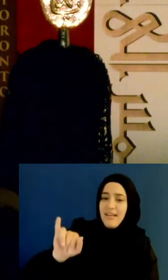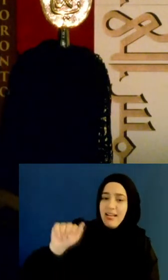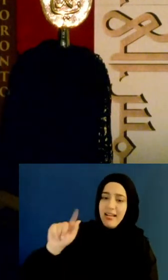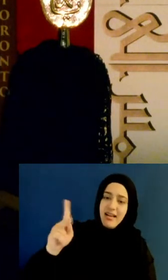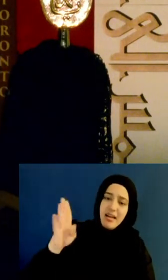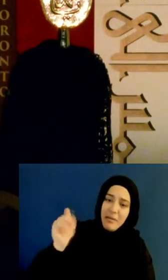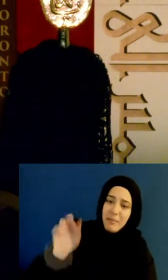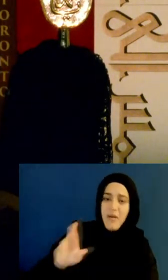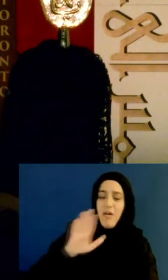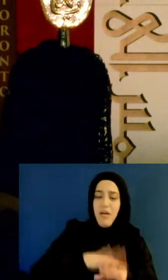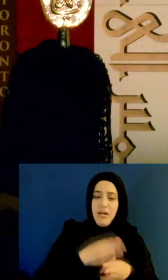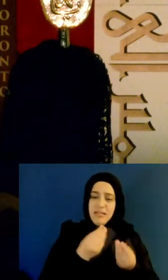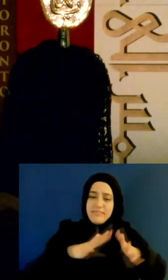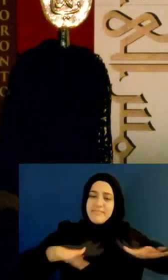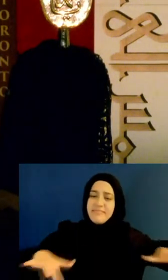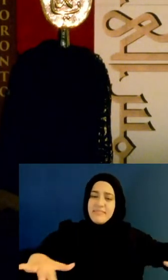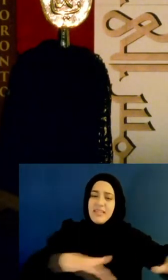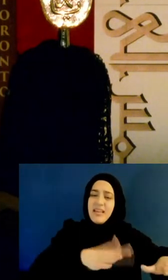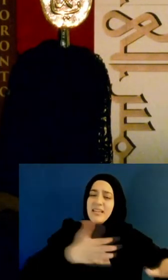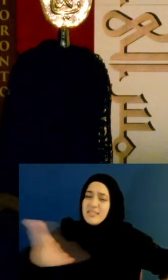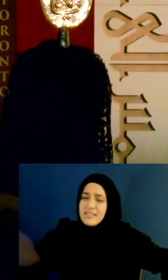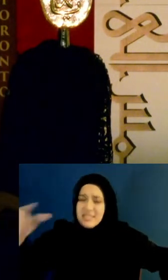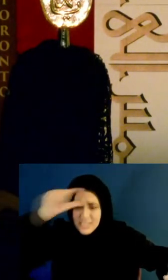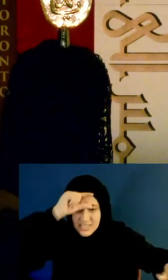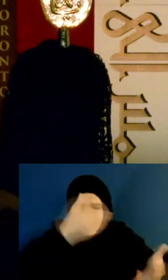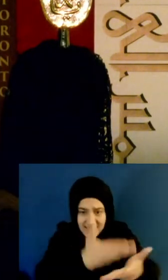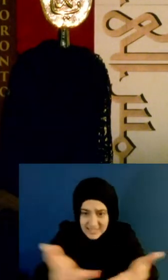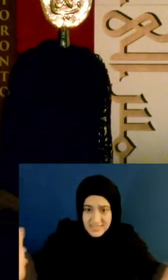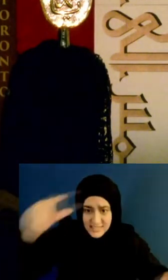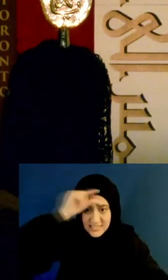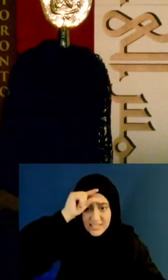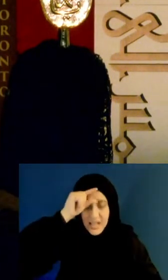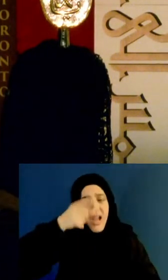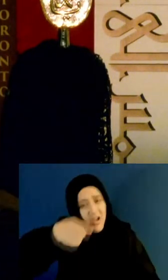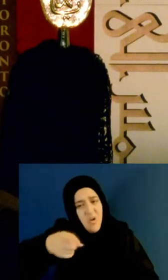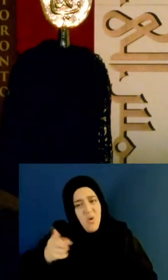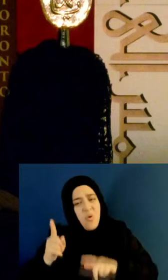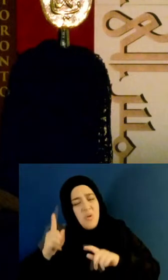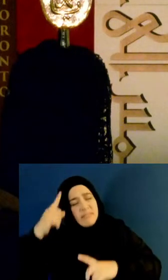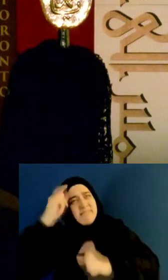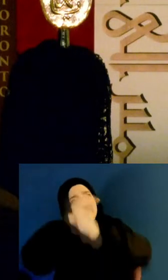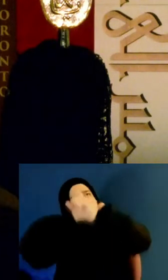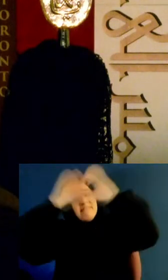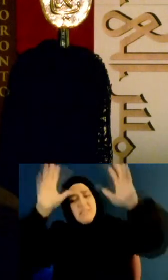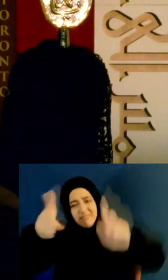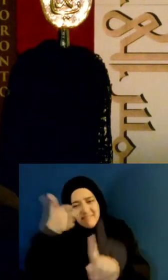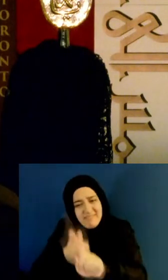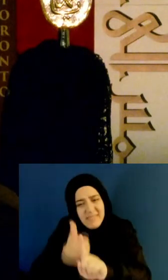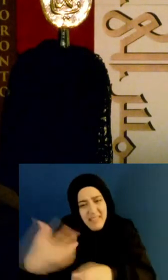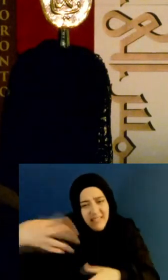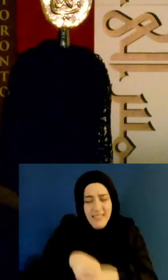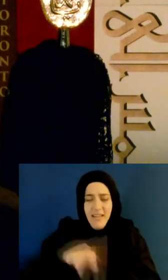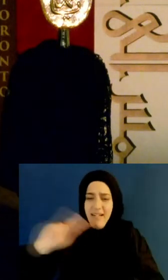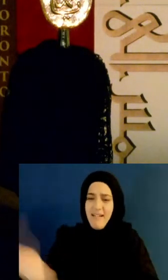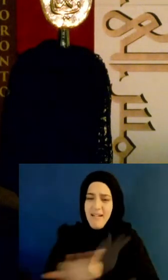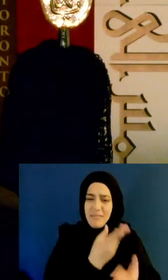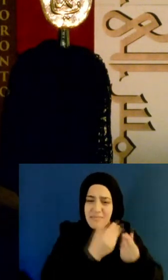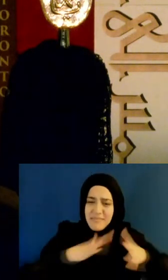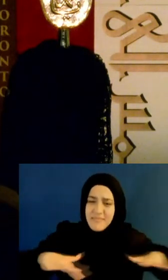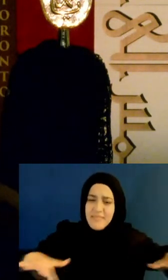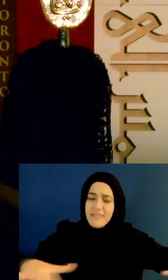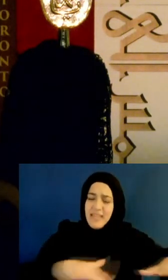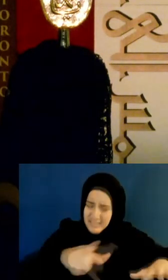Shia, take your hearts to Karbala. Huh? It is as if you were sitting by the feet of Aliyun al-Akbar on this Thursday night